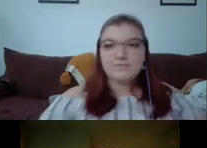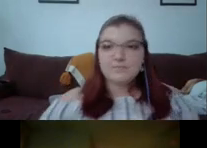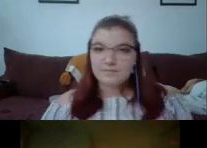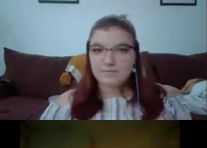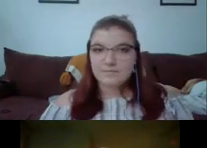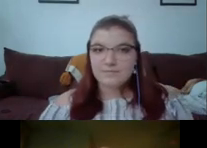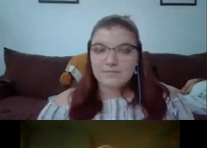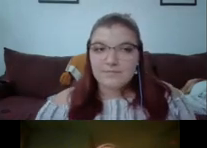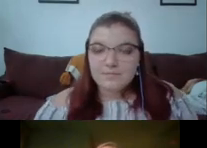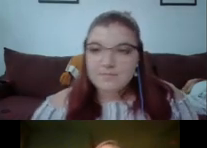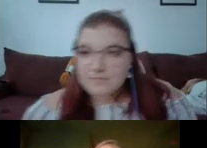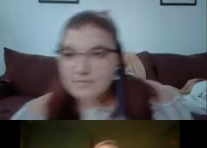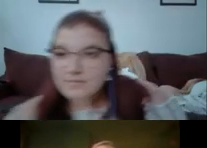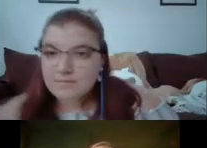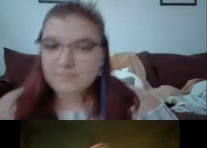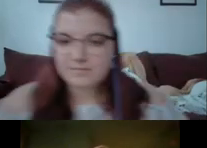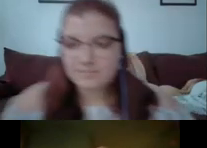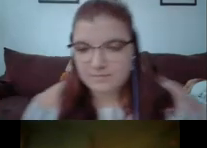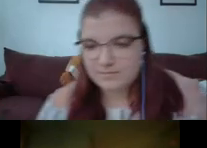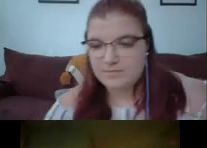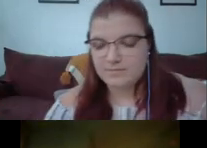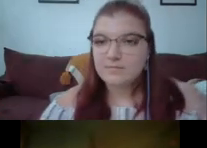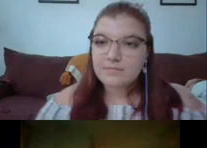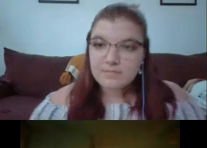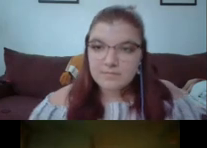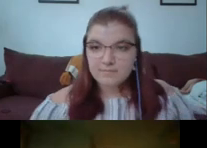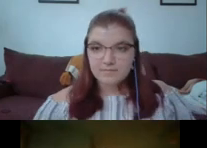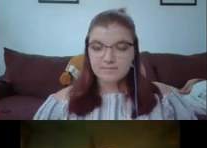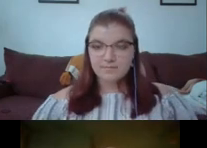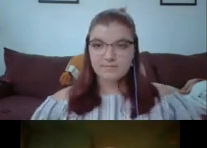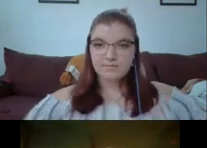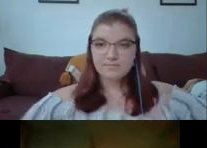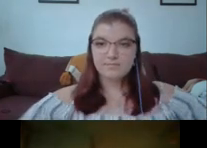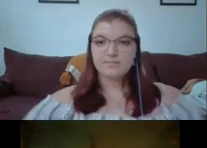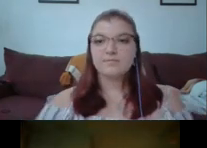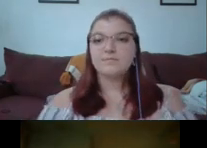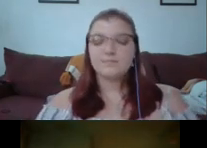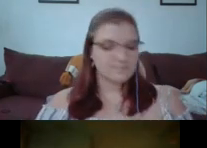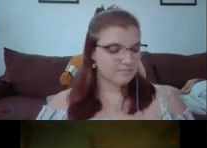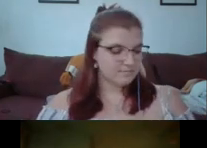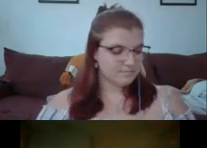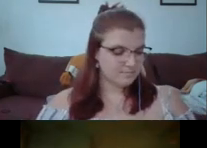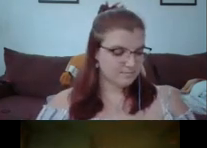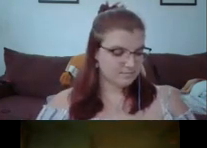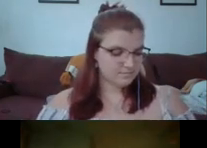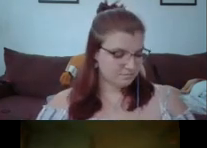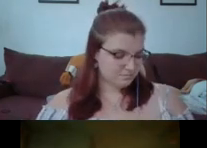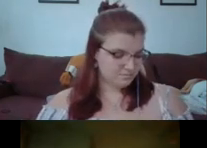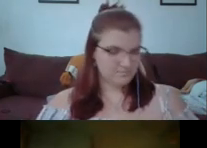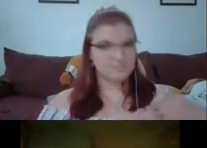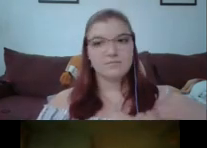or three-year degrees and were not very collegiate.